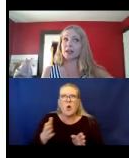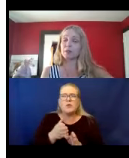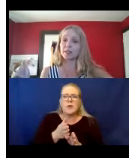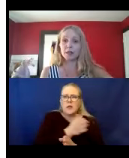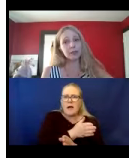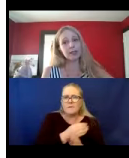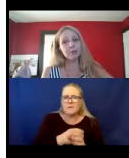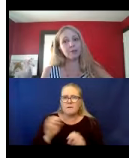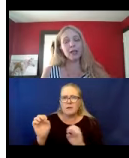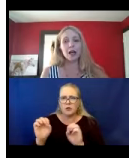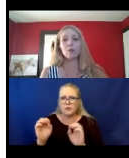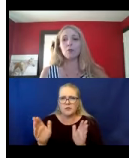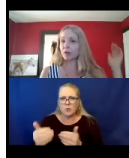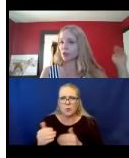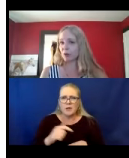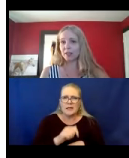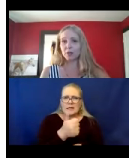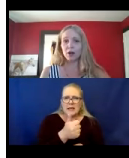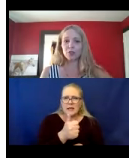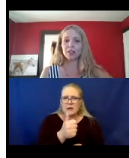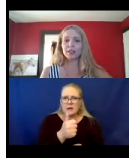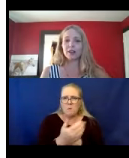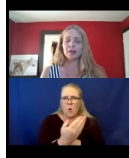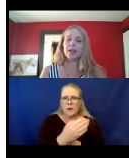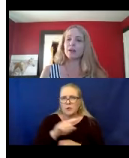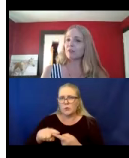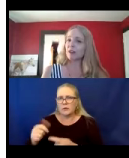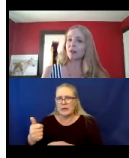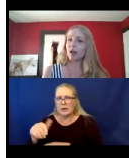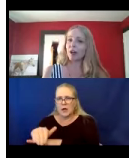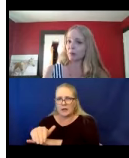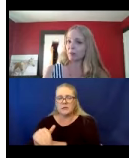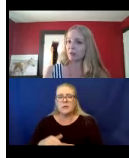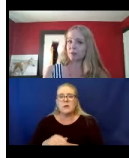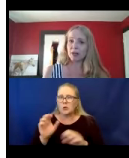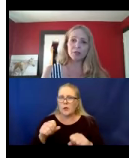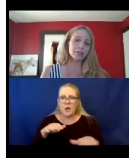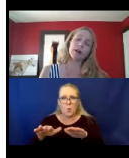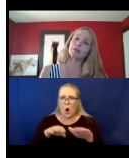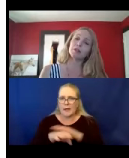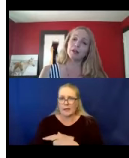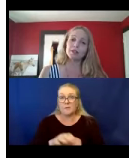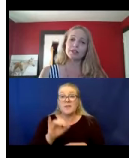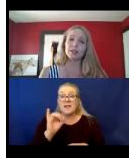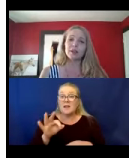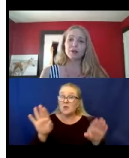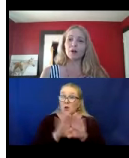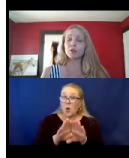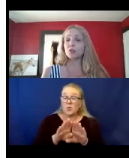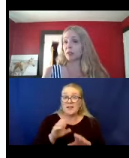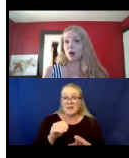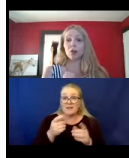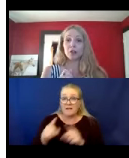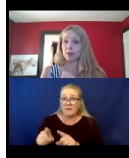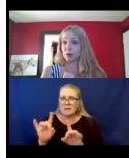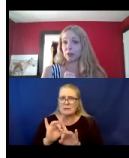10 a.m. to 10 p.m. Where you can directly walk straight in there. If they are not open during those hours and you're having a crisis any other hours,